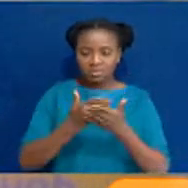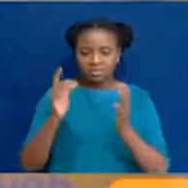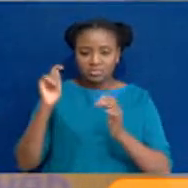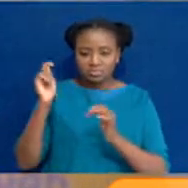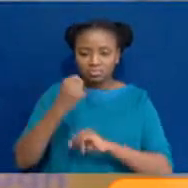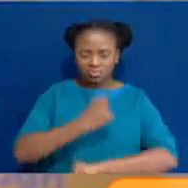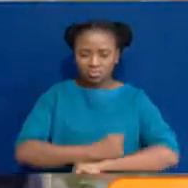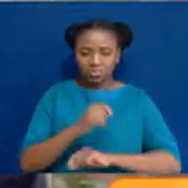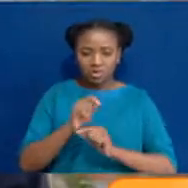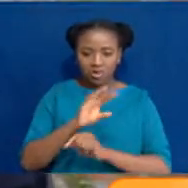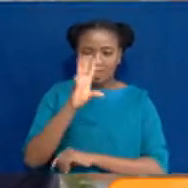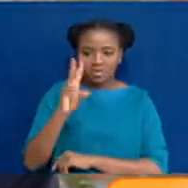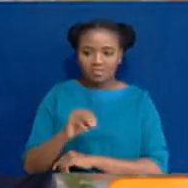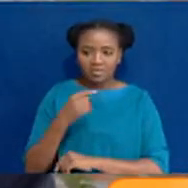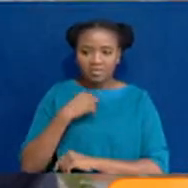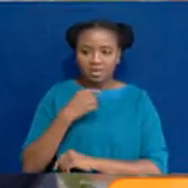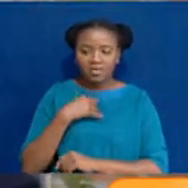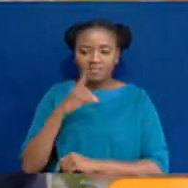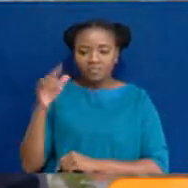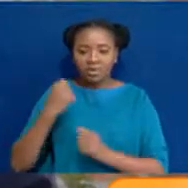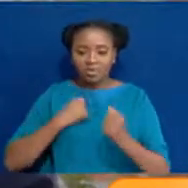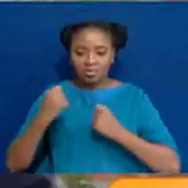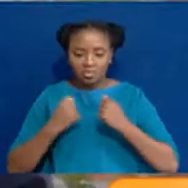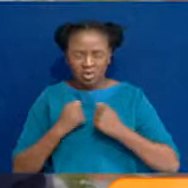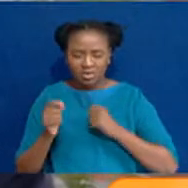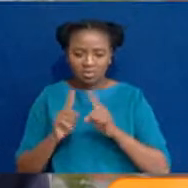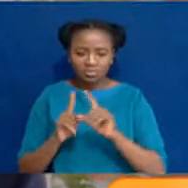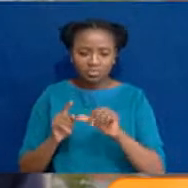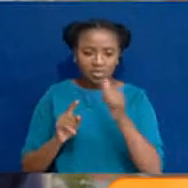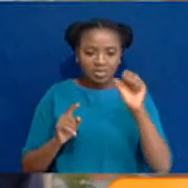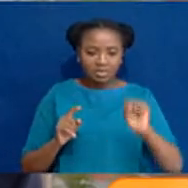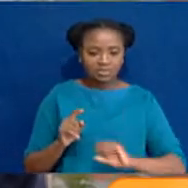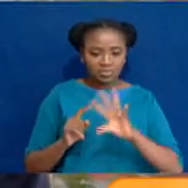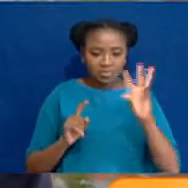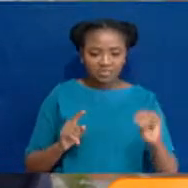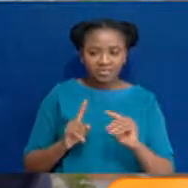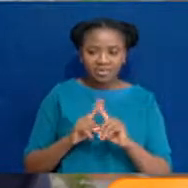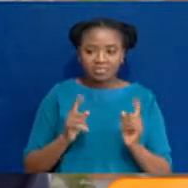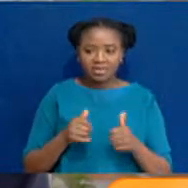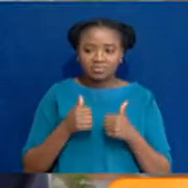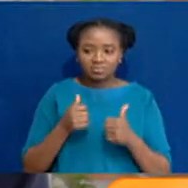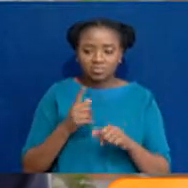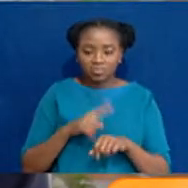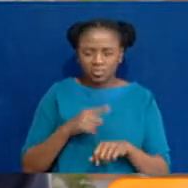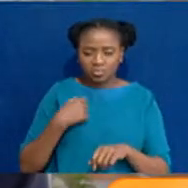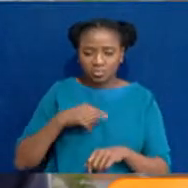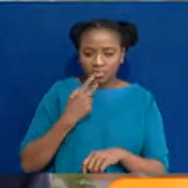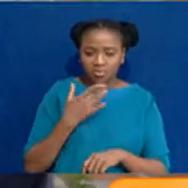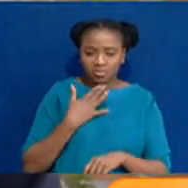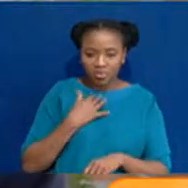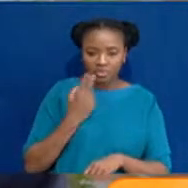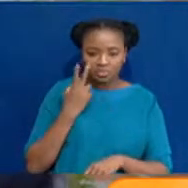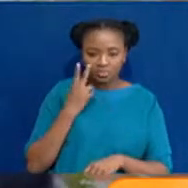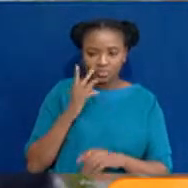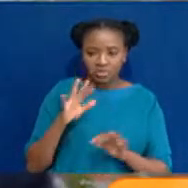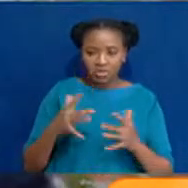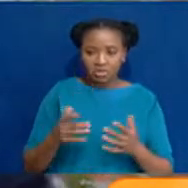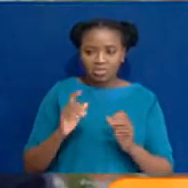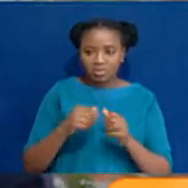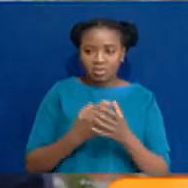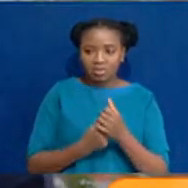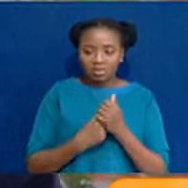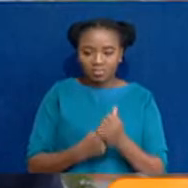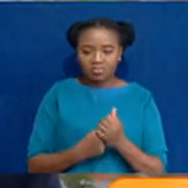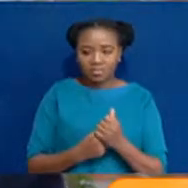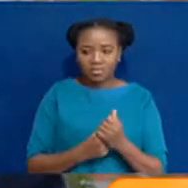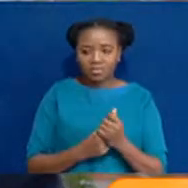Africa, I think we have two other players. There's one in Rwanda, another one in South Africa. But the beauty is we're now even looking at ways we can partner and